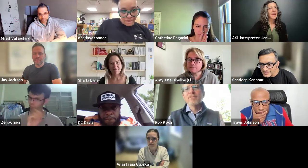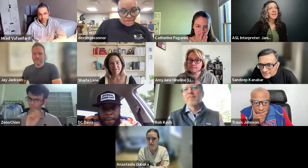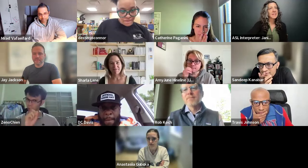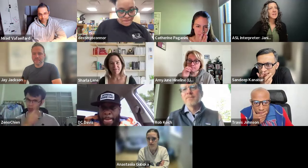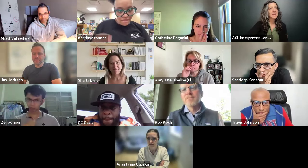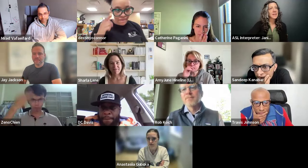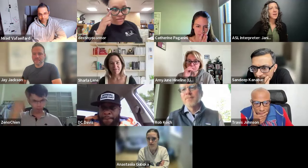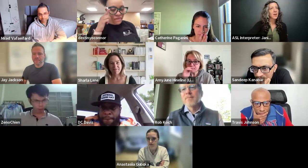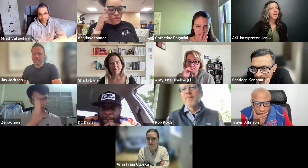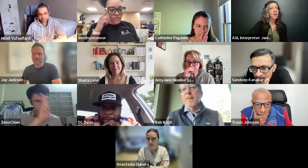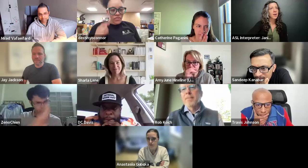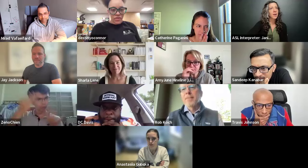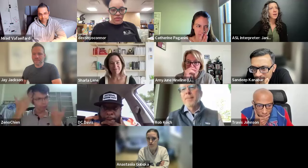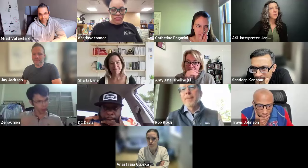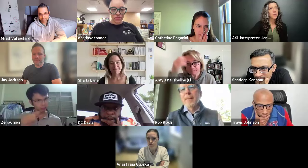And